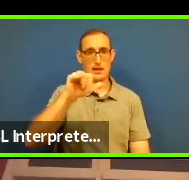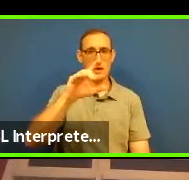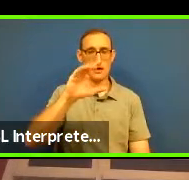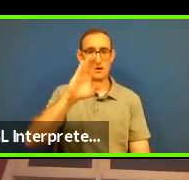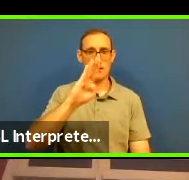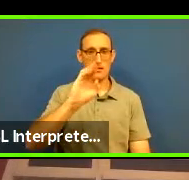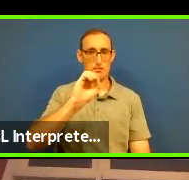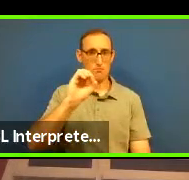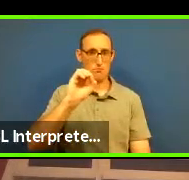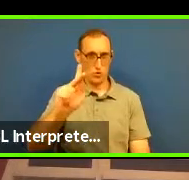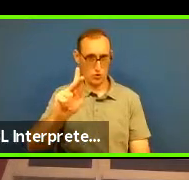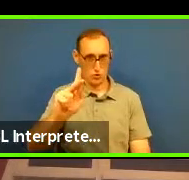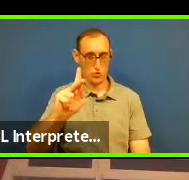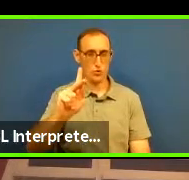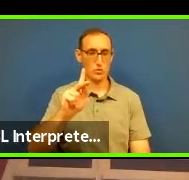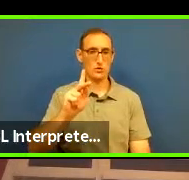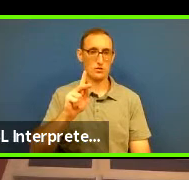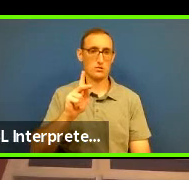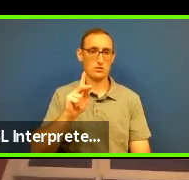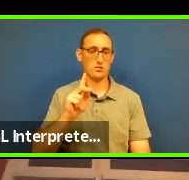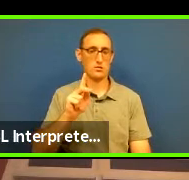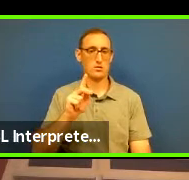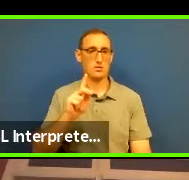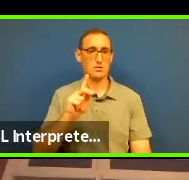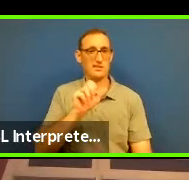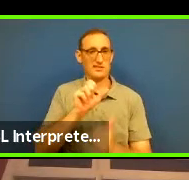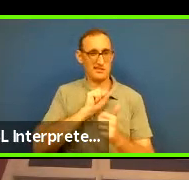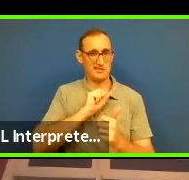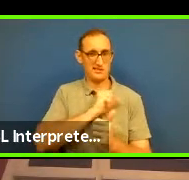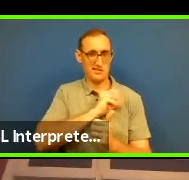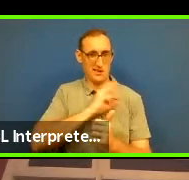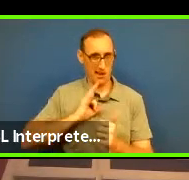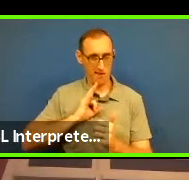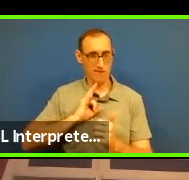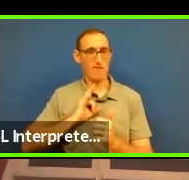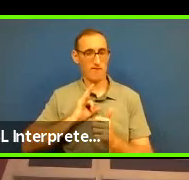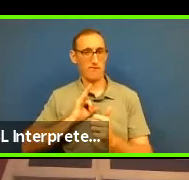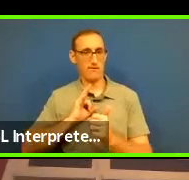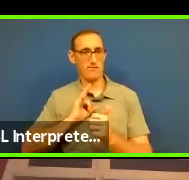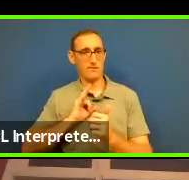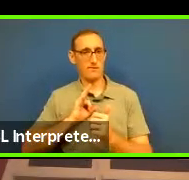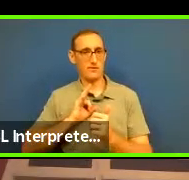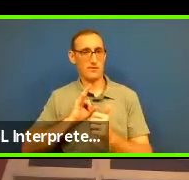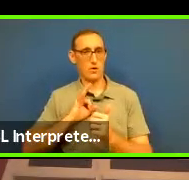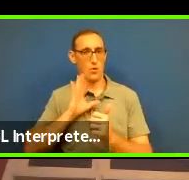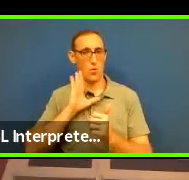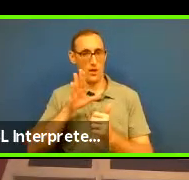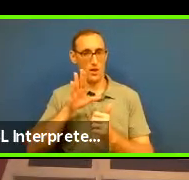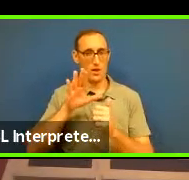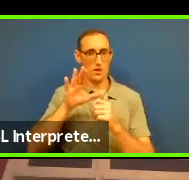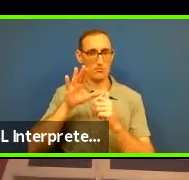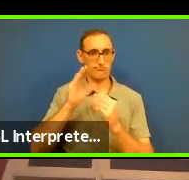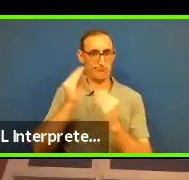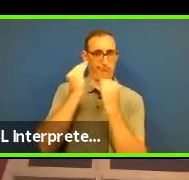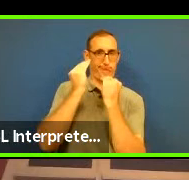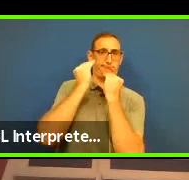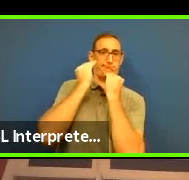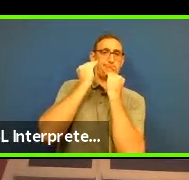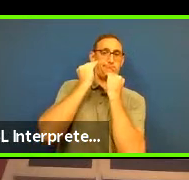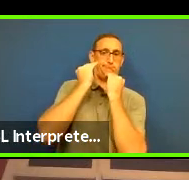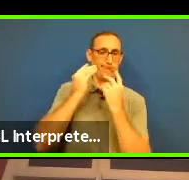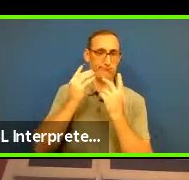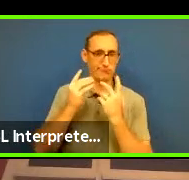Their staff, they will go over those playbooks with their staffs next week during our prep to